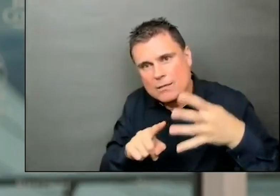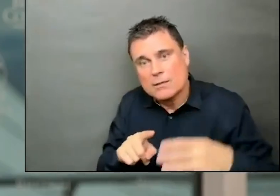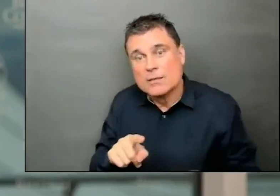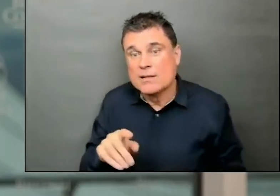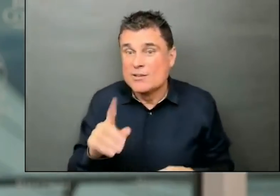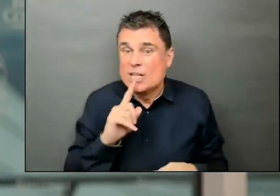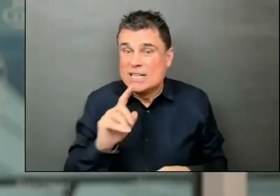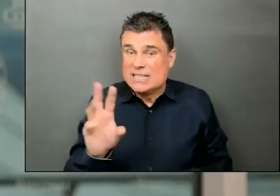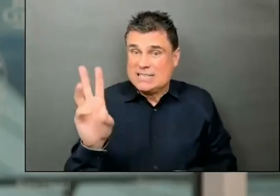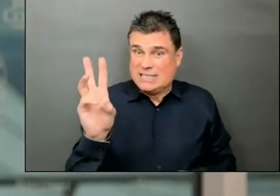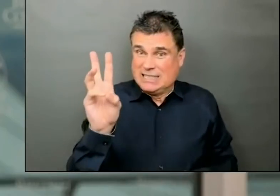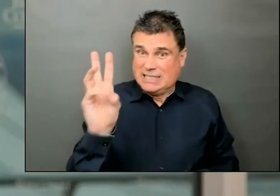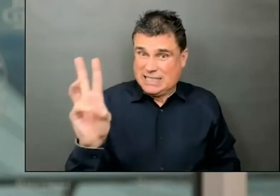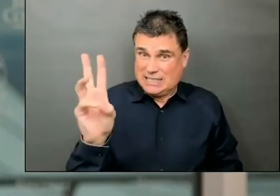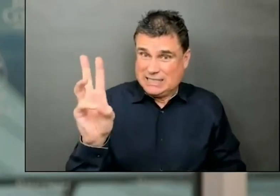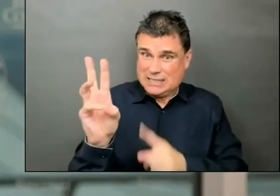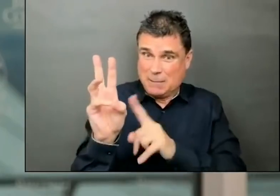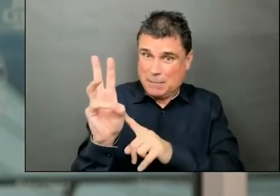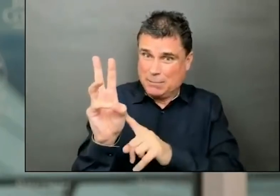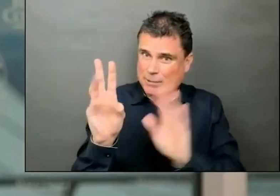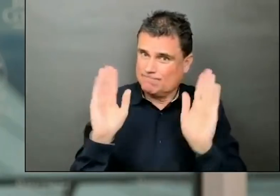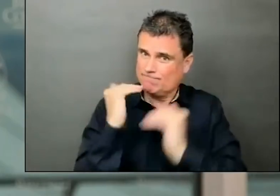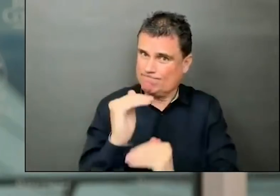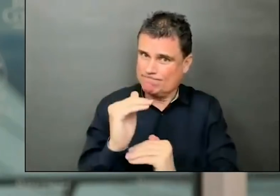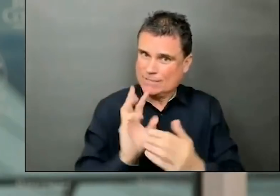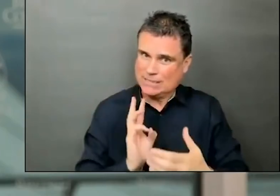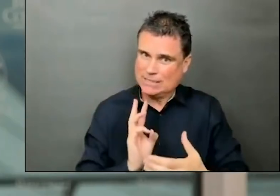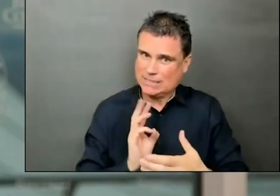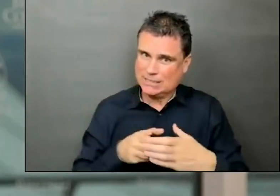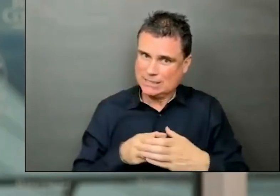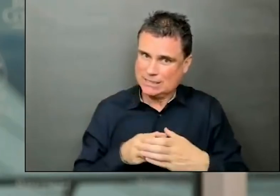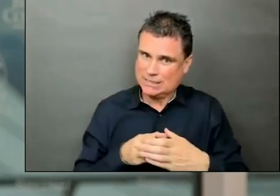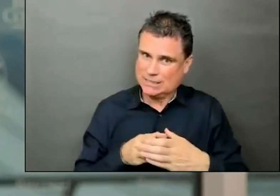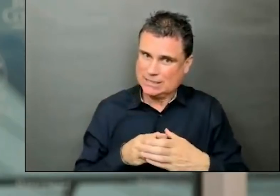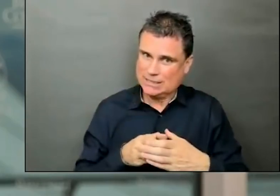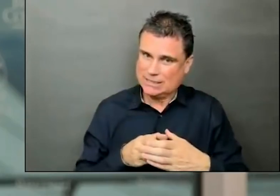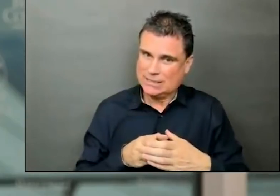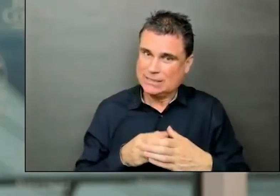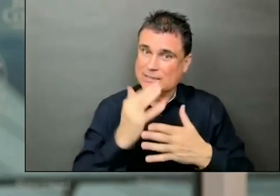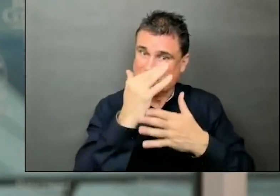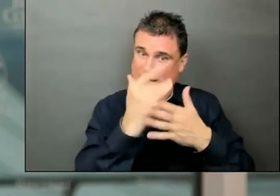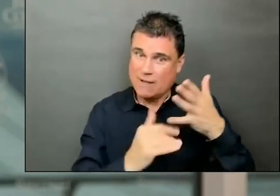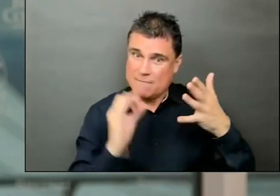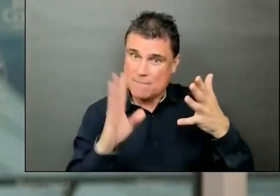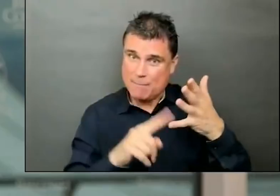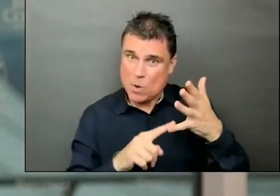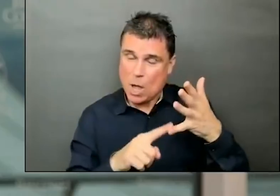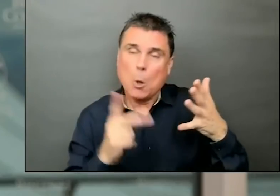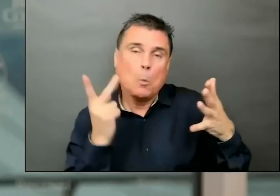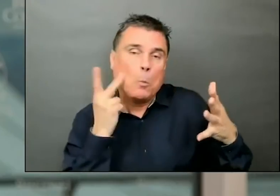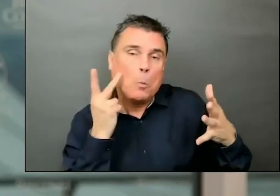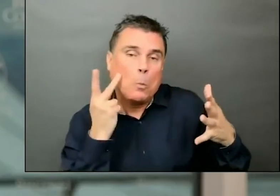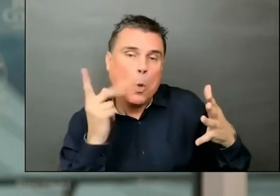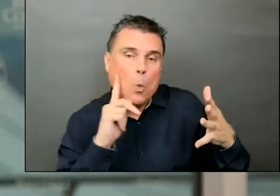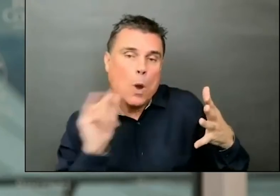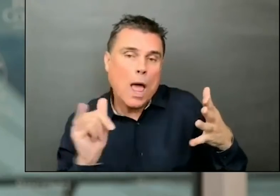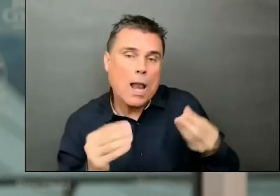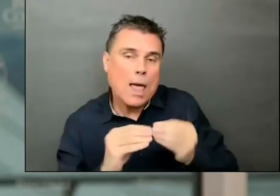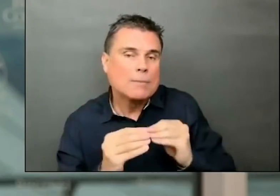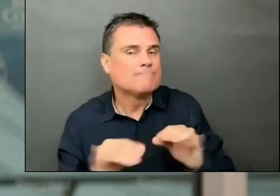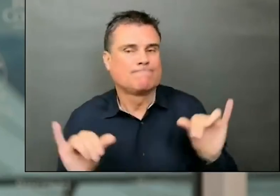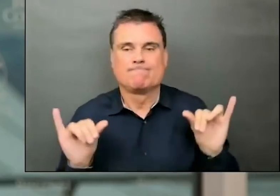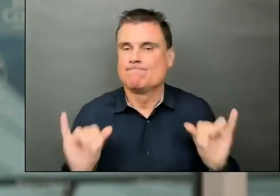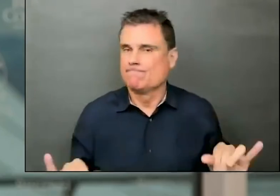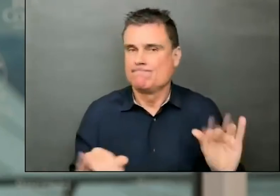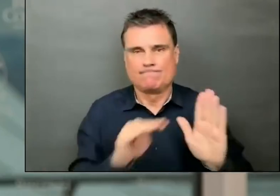people, whether that's our grandparents, close family, or a close single group of friends. Staying small, staying